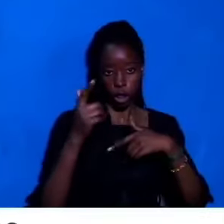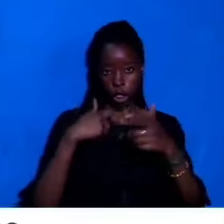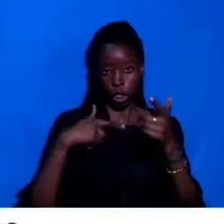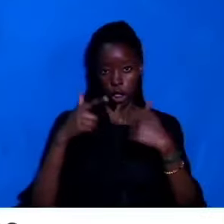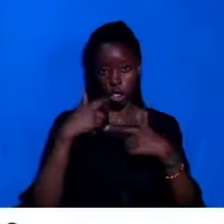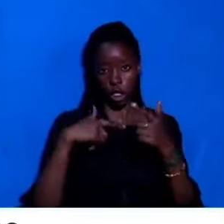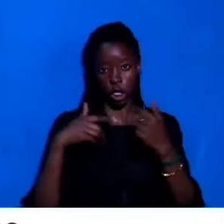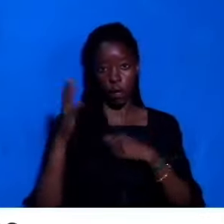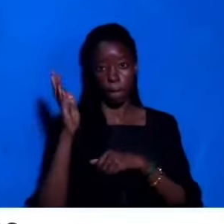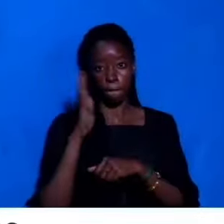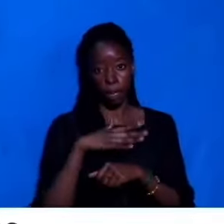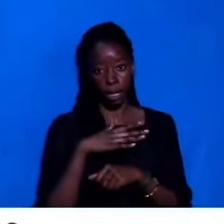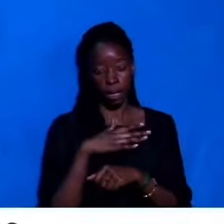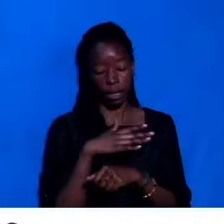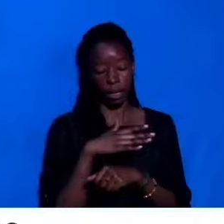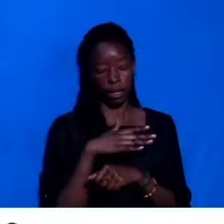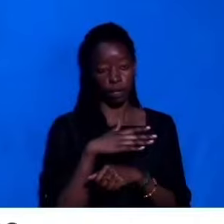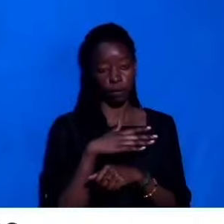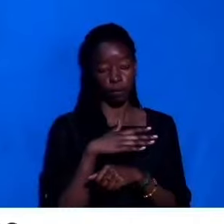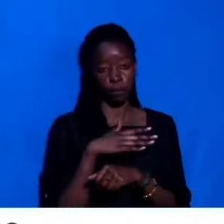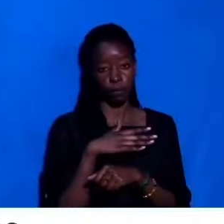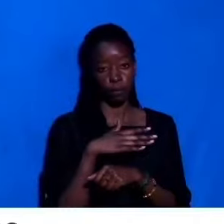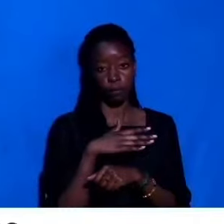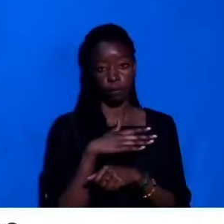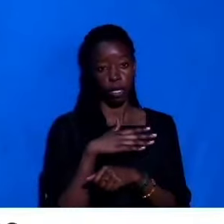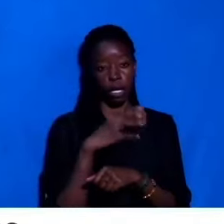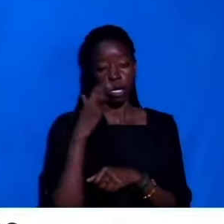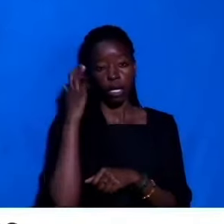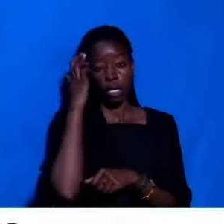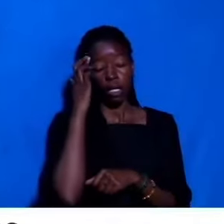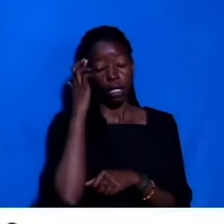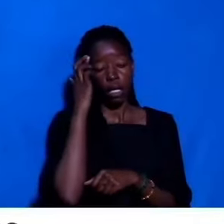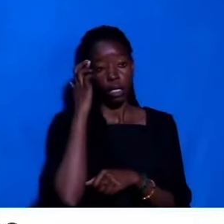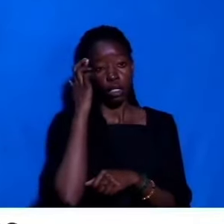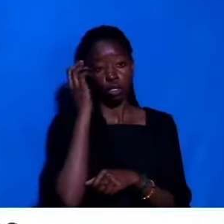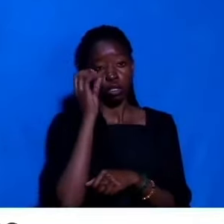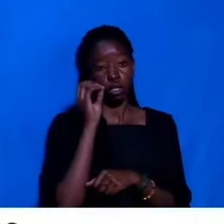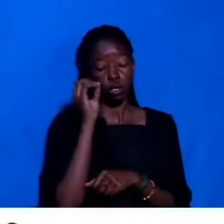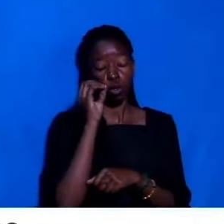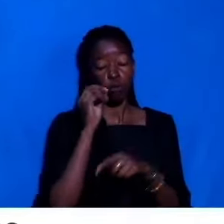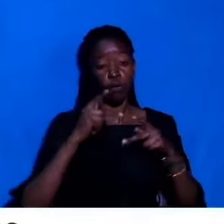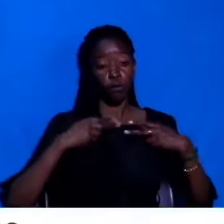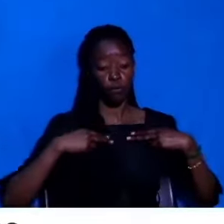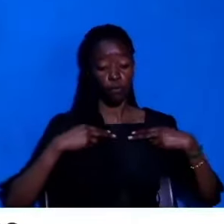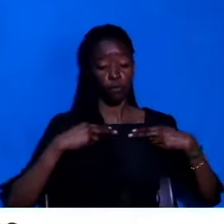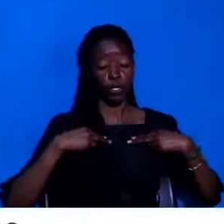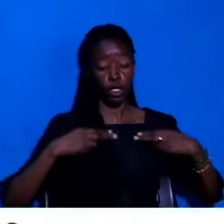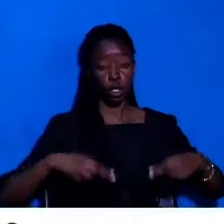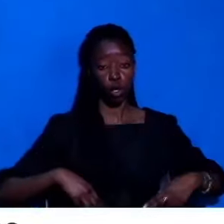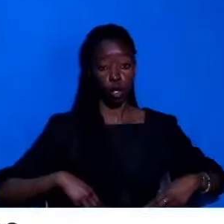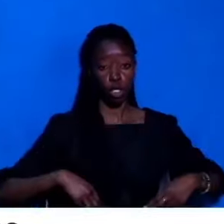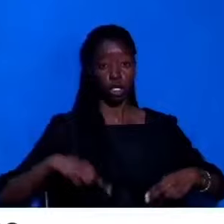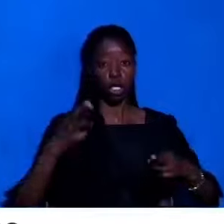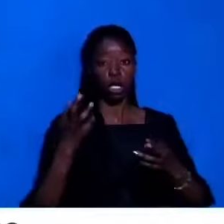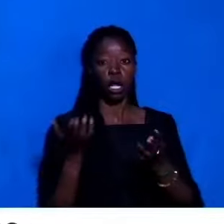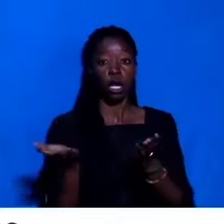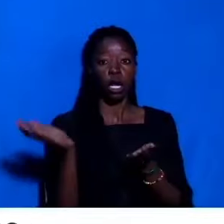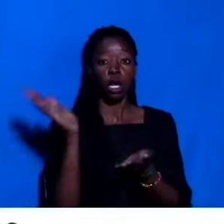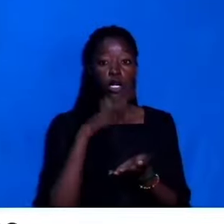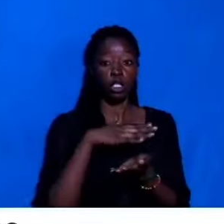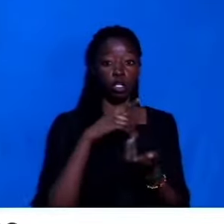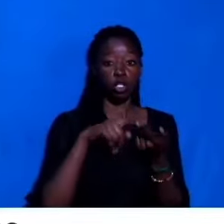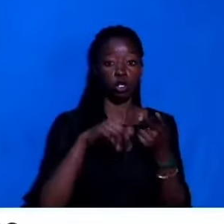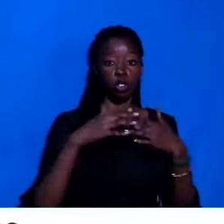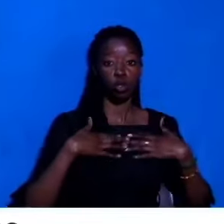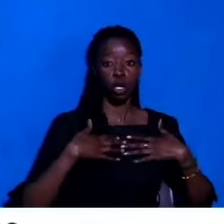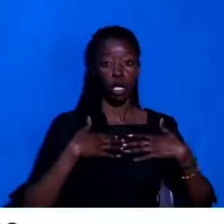Point number two, this is not a mere reference to a realization of physical restoration to health, but an